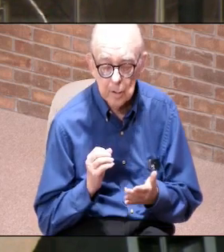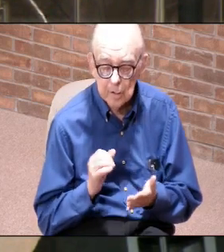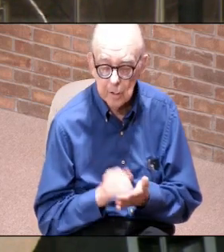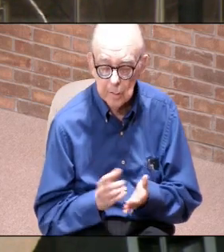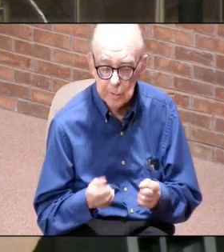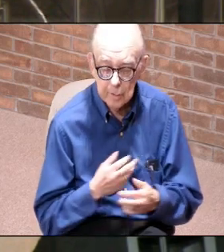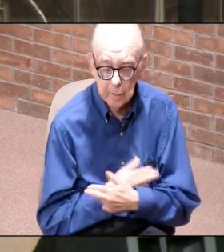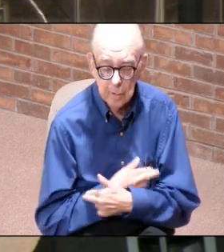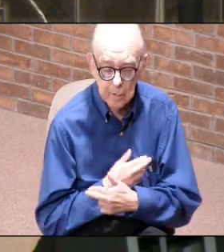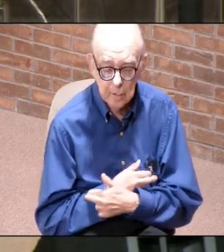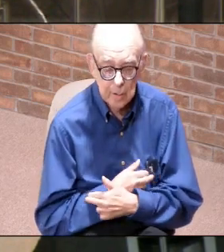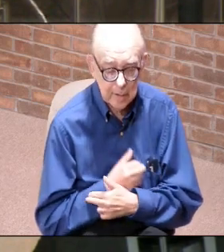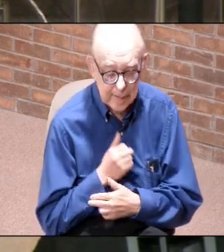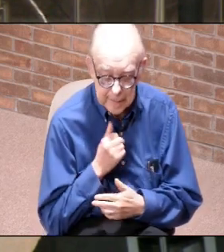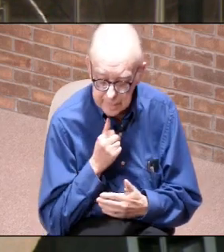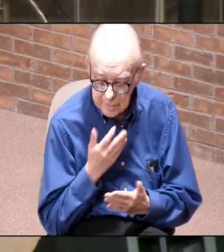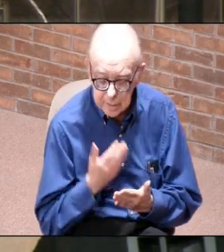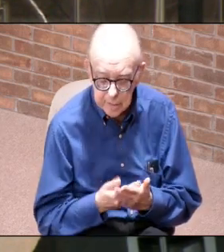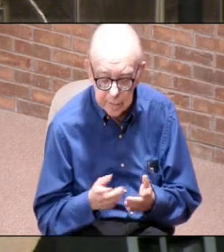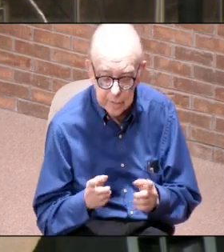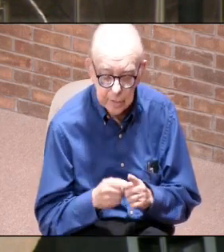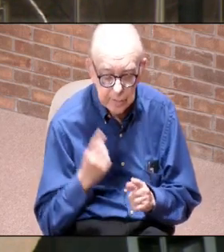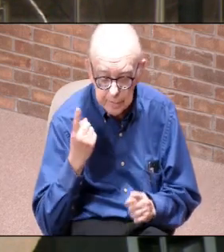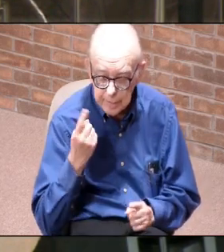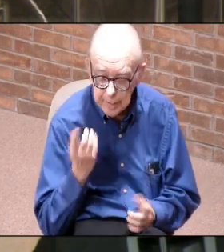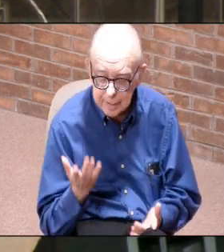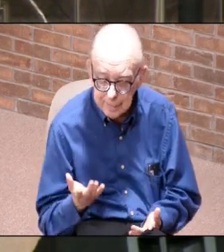that when you retire, it's not as good as you think it is.